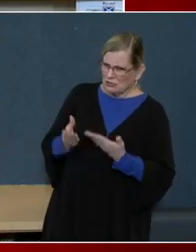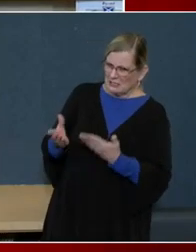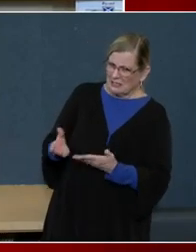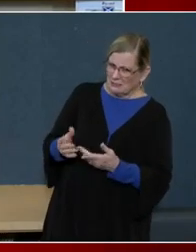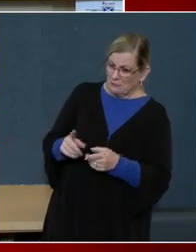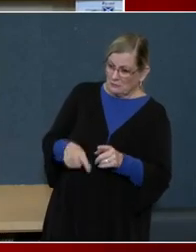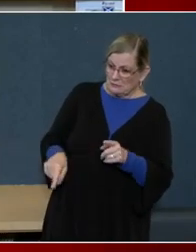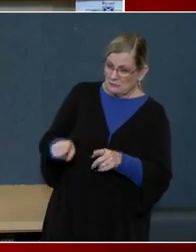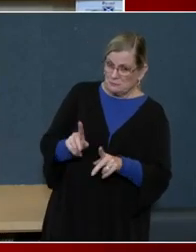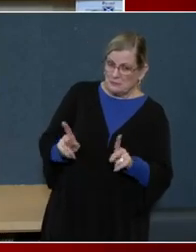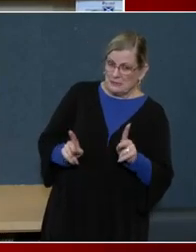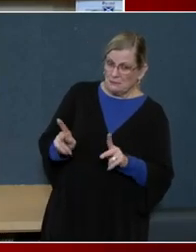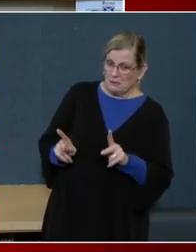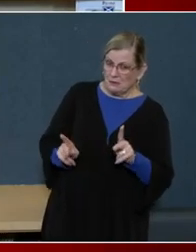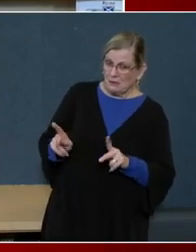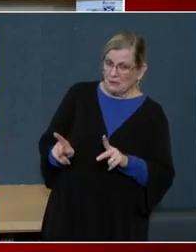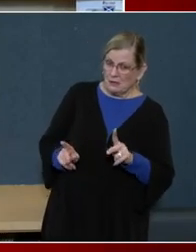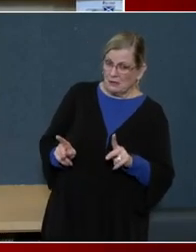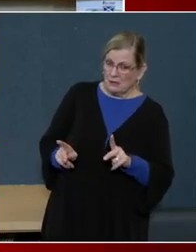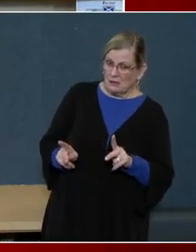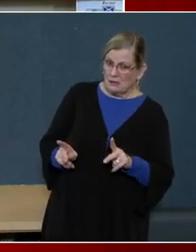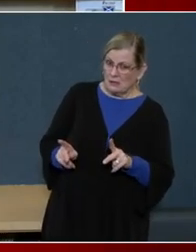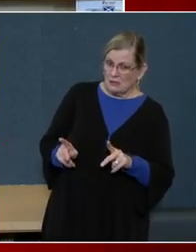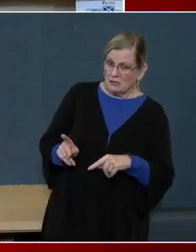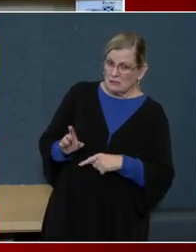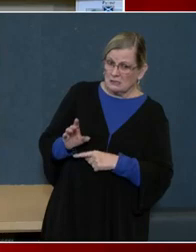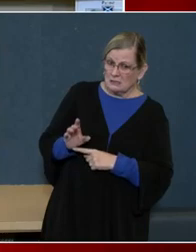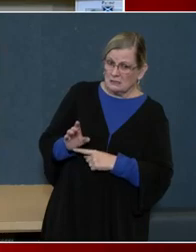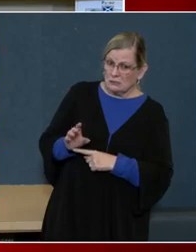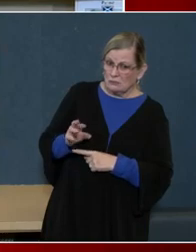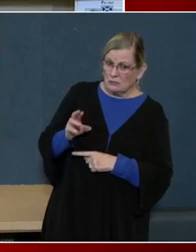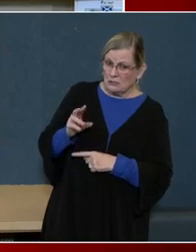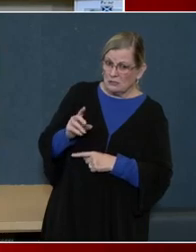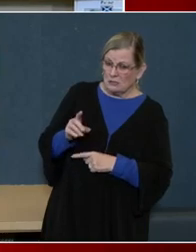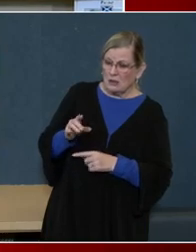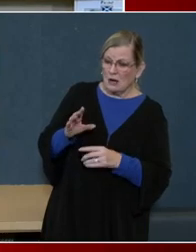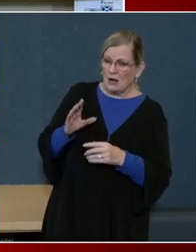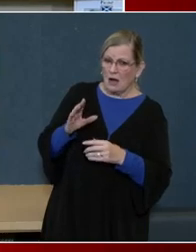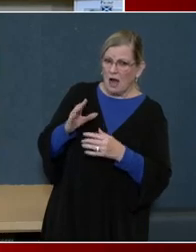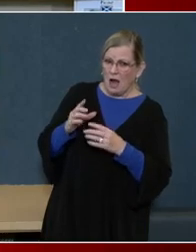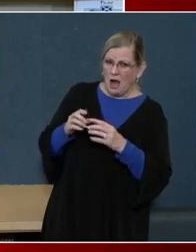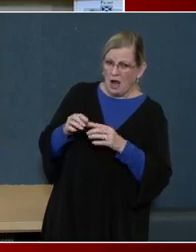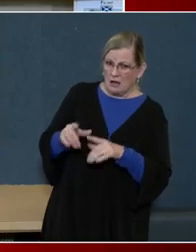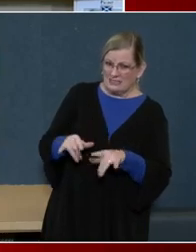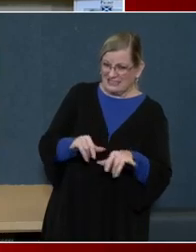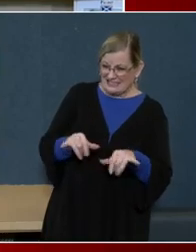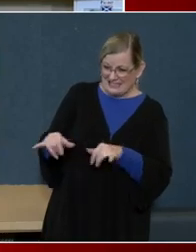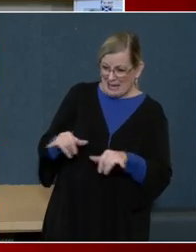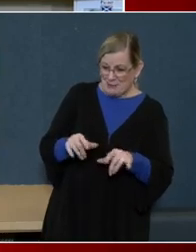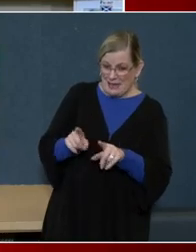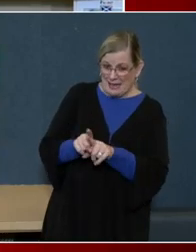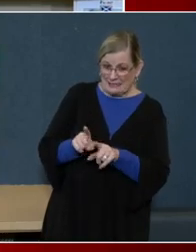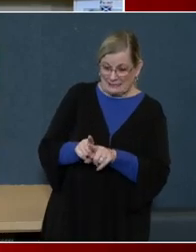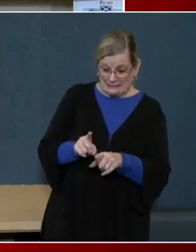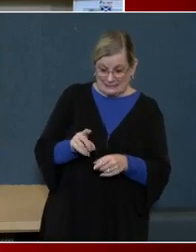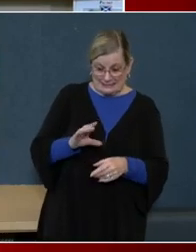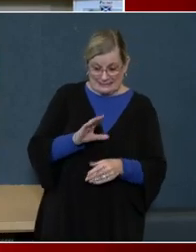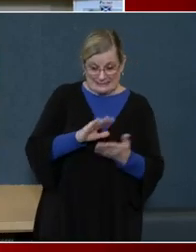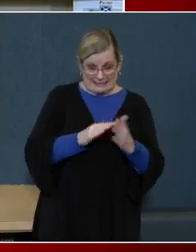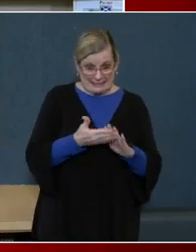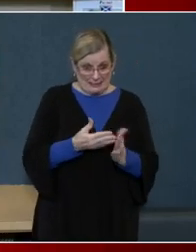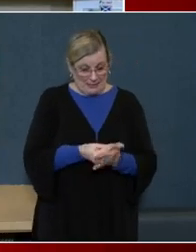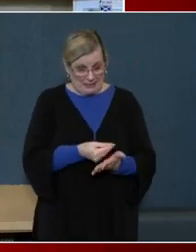services are city monies? No, I'm just asking what the strategy is in using it this year. Honestly, Perry, my